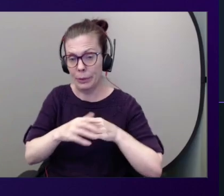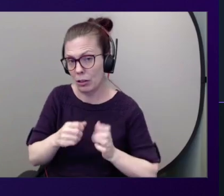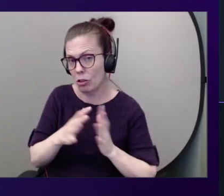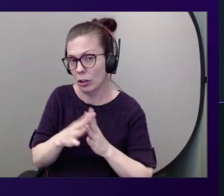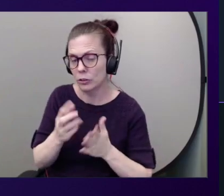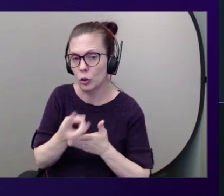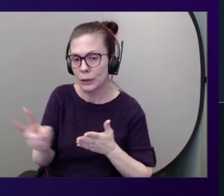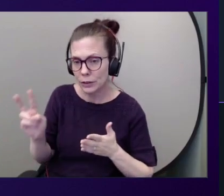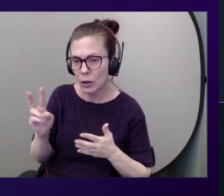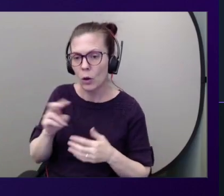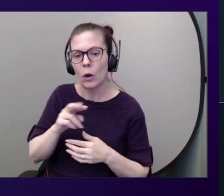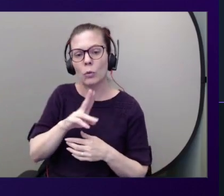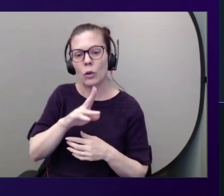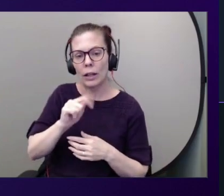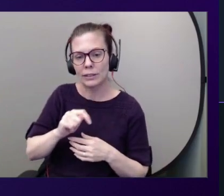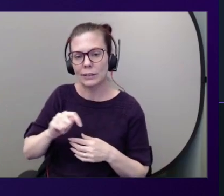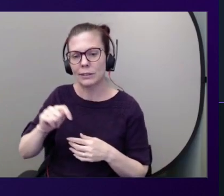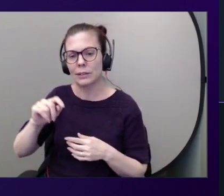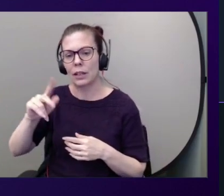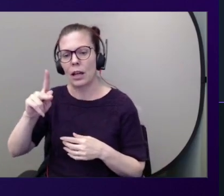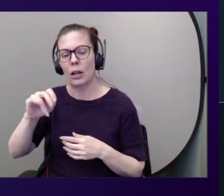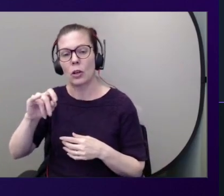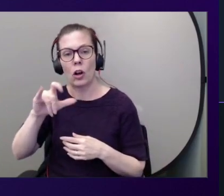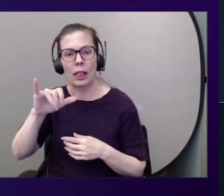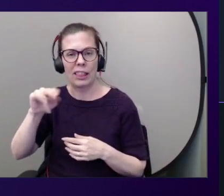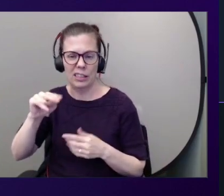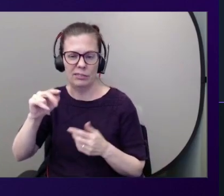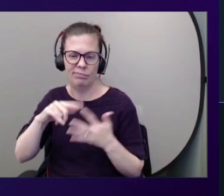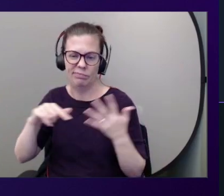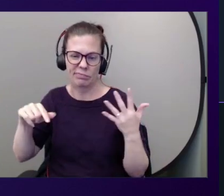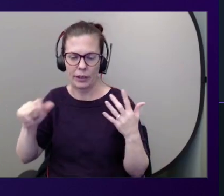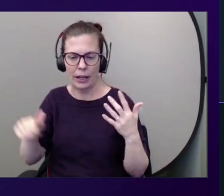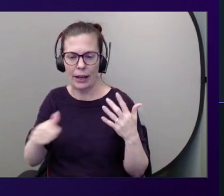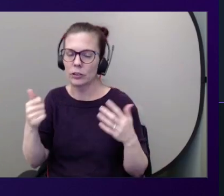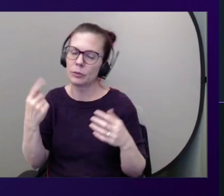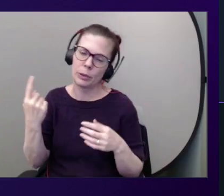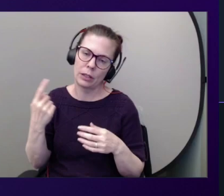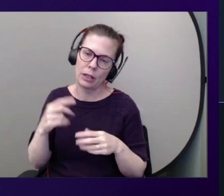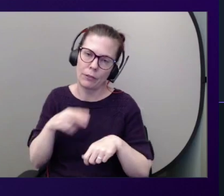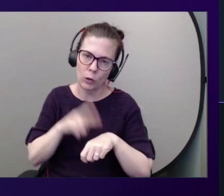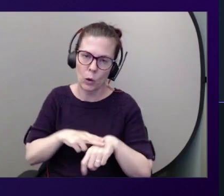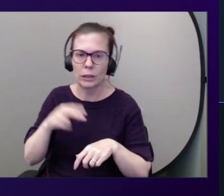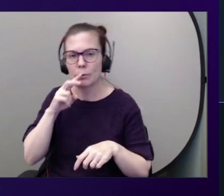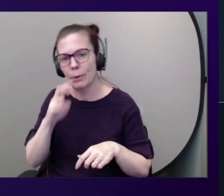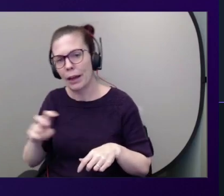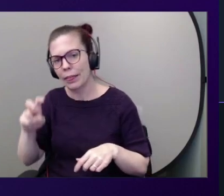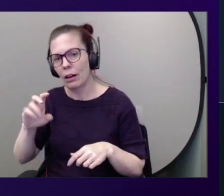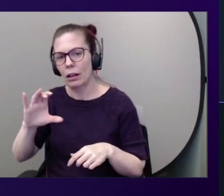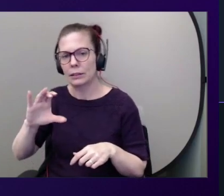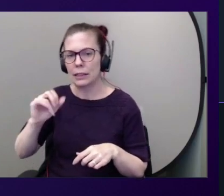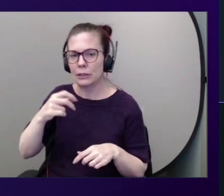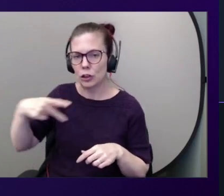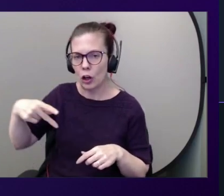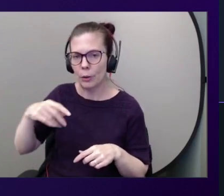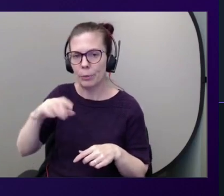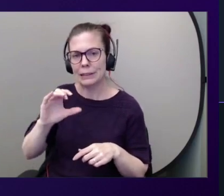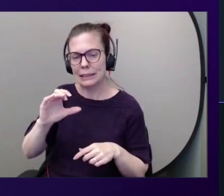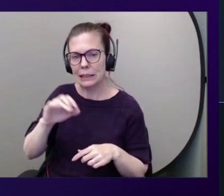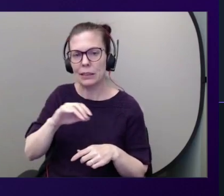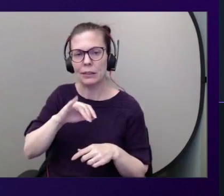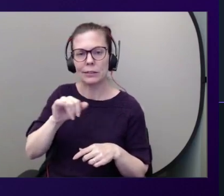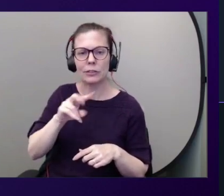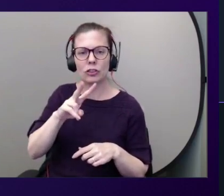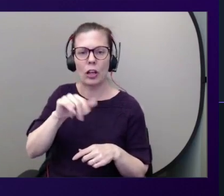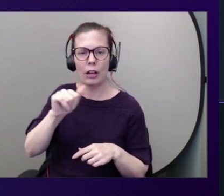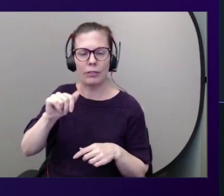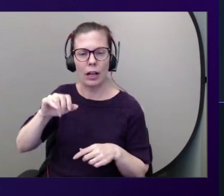Rust, Kotlin, and a number of others. But always there was Python, C#, C, and JavaScript, TypeScript,